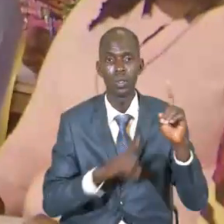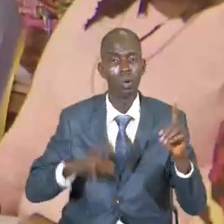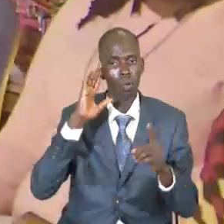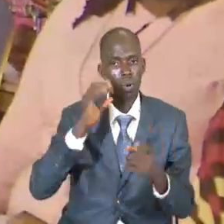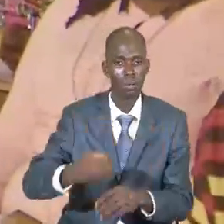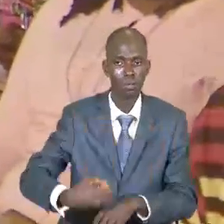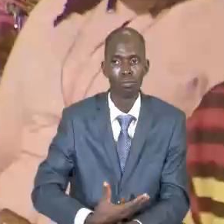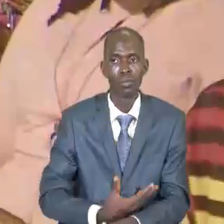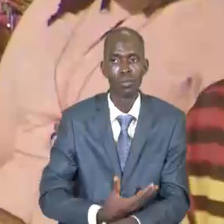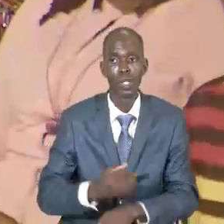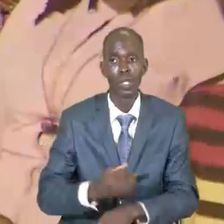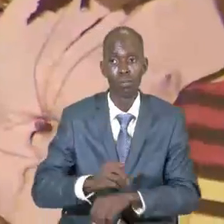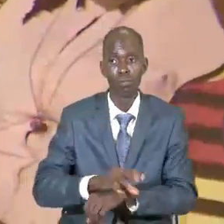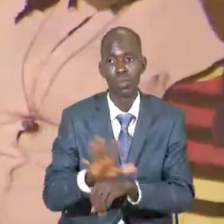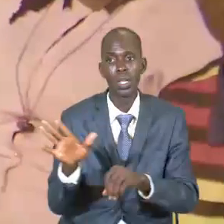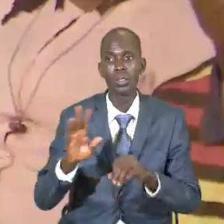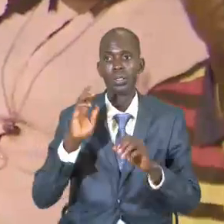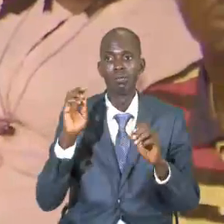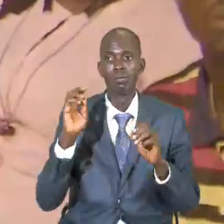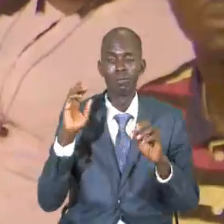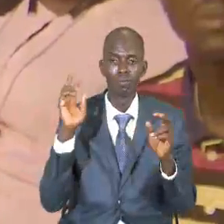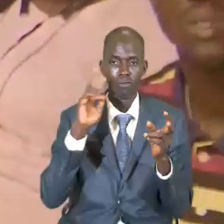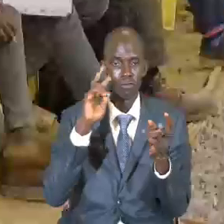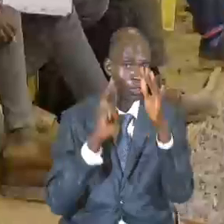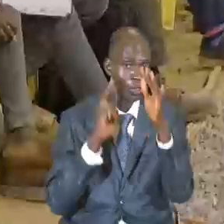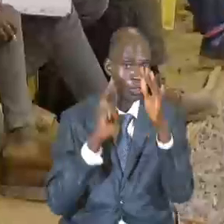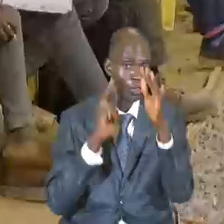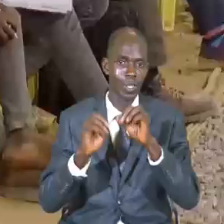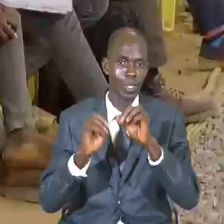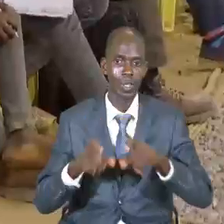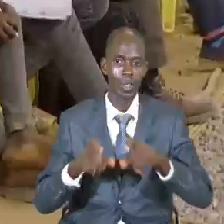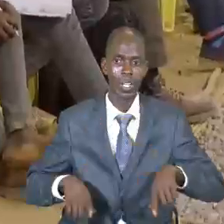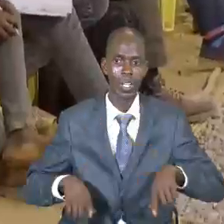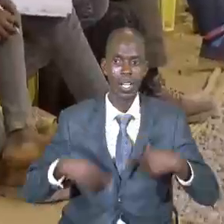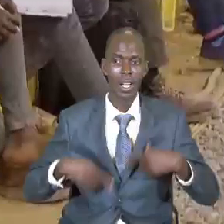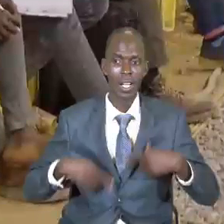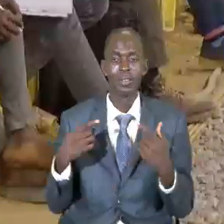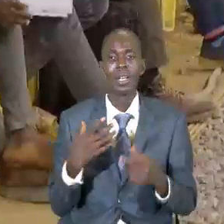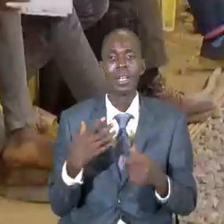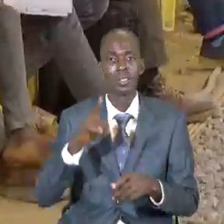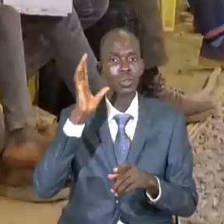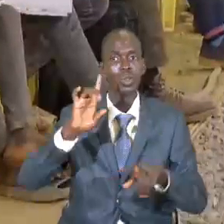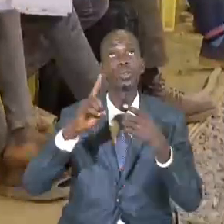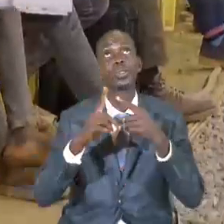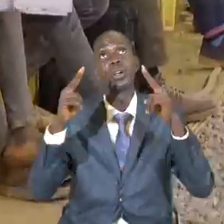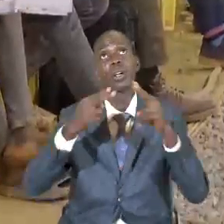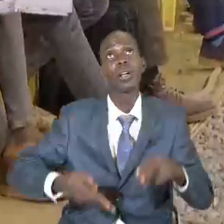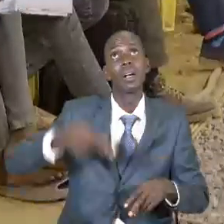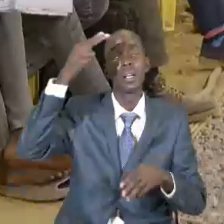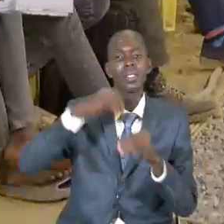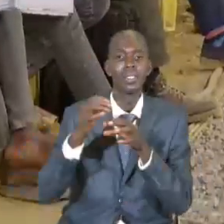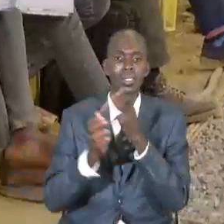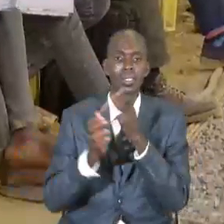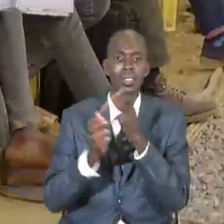it to the top. You'll make it in Jesus' name. Number six, a chosen